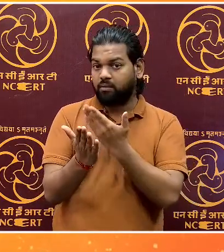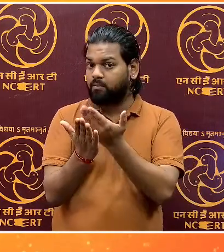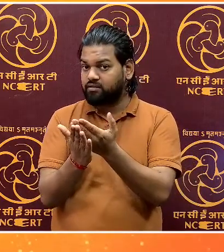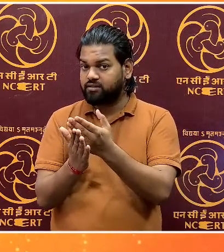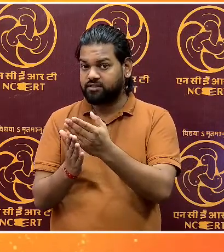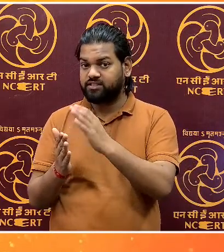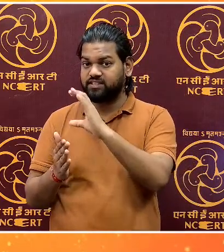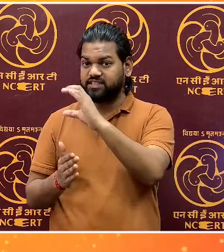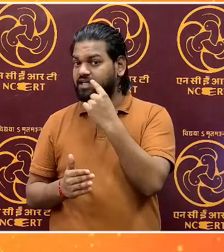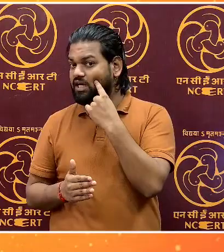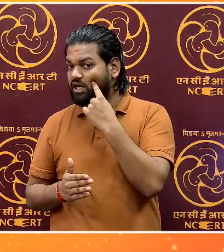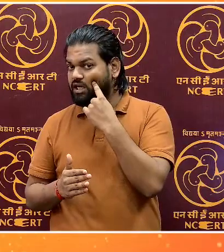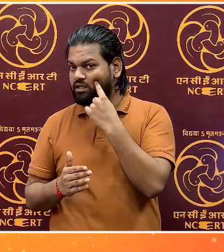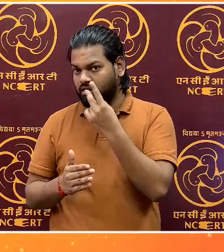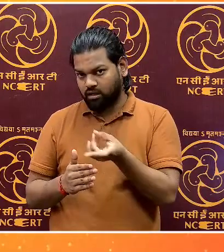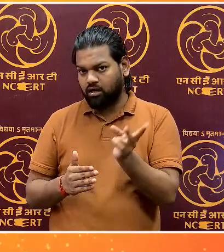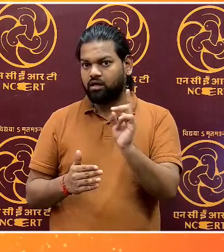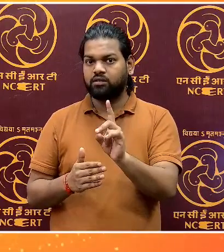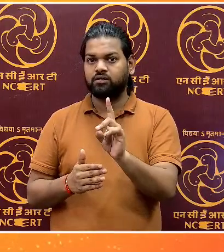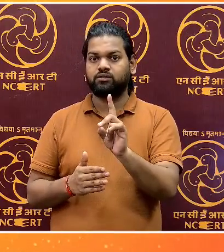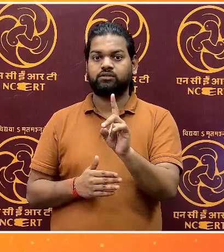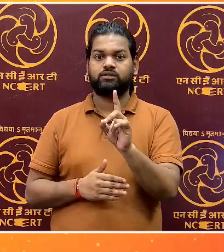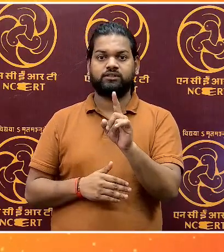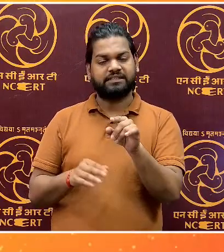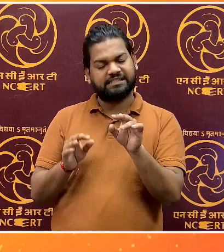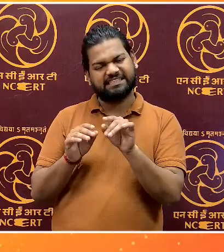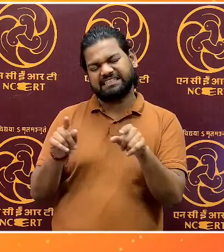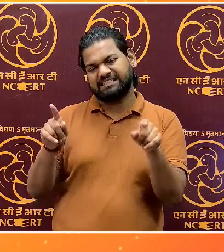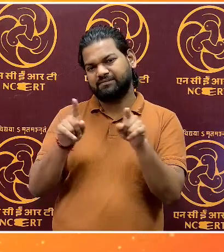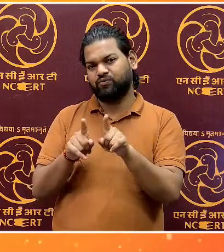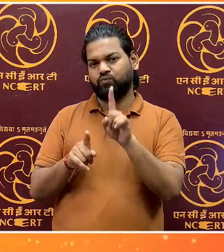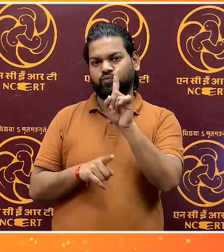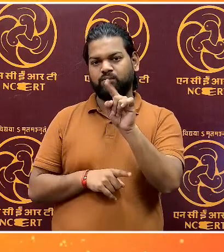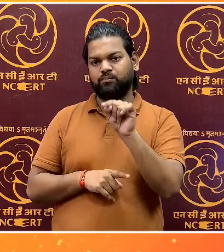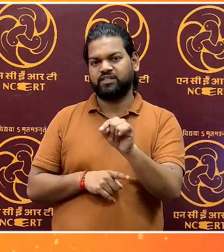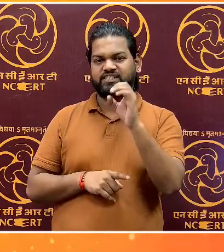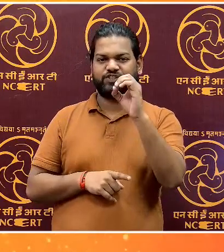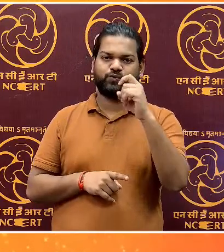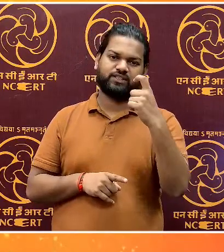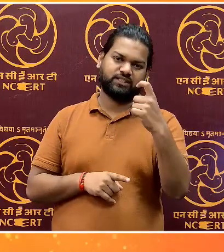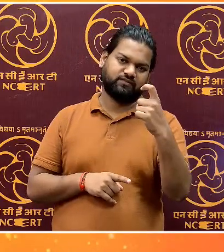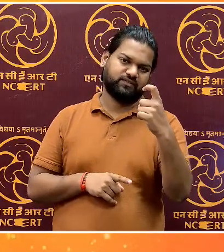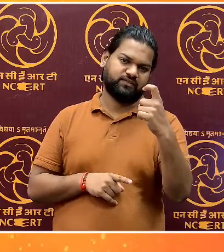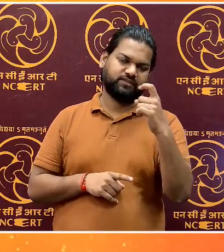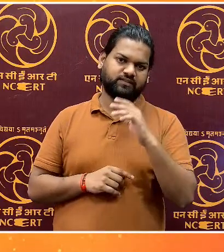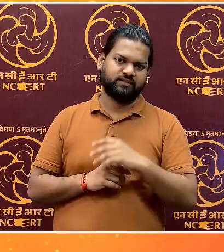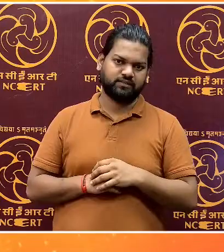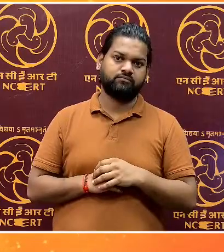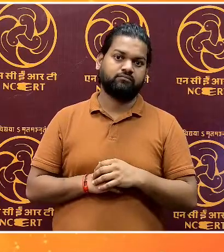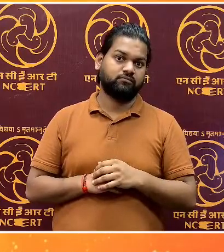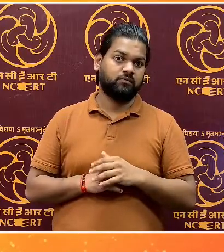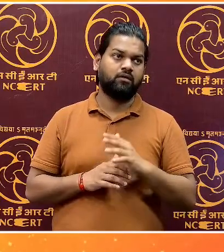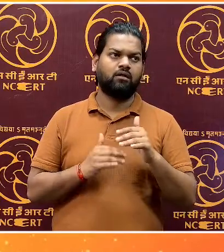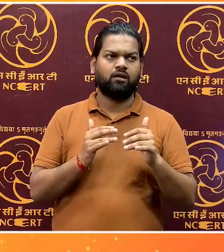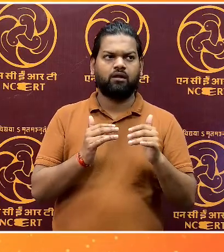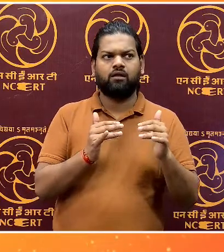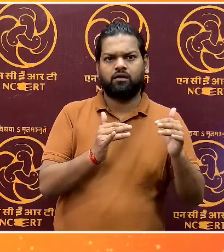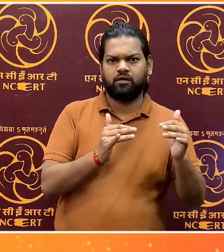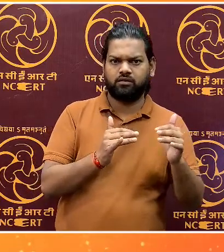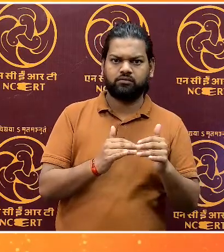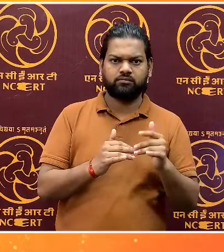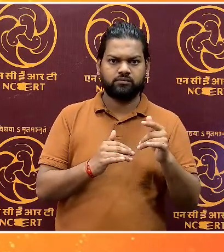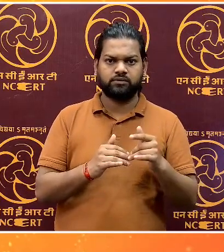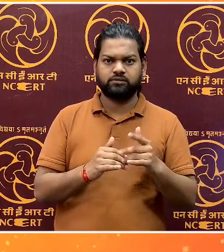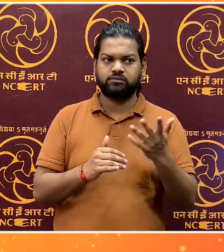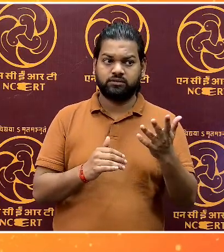compound interest formula, again it comes out to be the same figure, that is 1.0707. However, in the